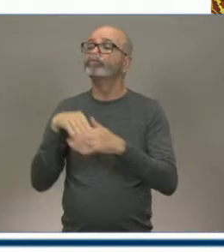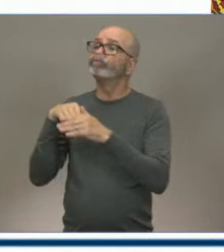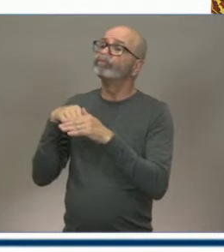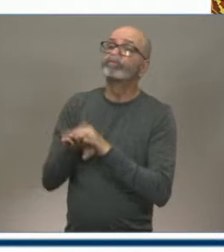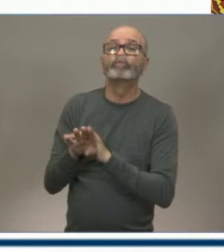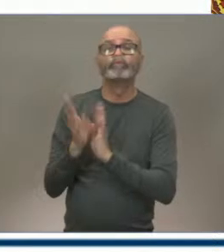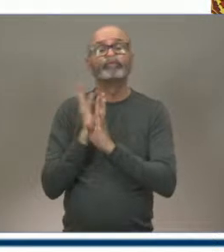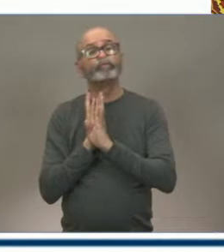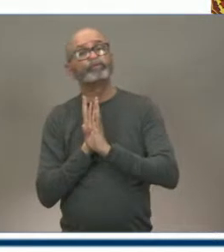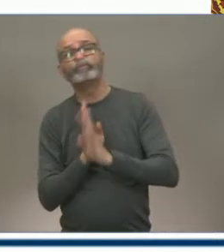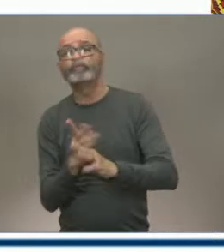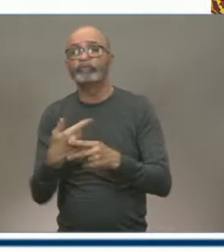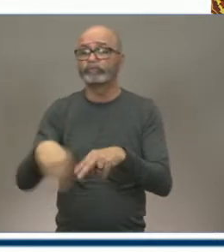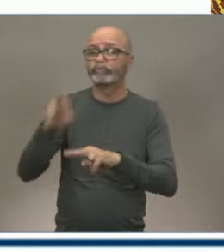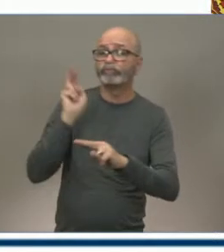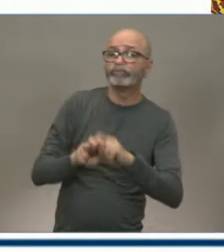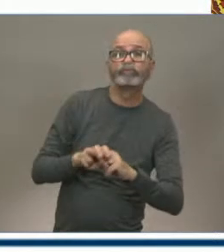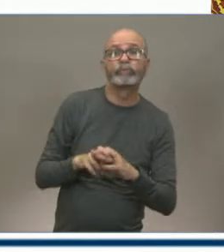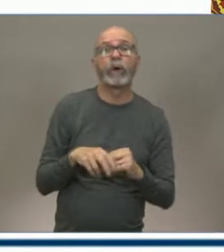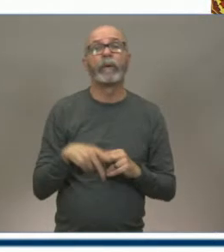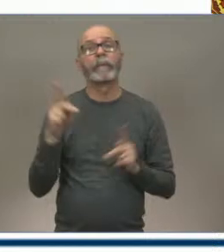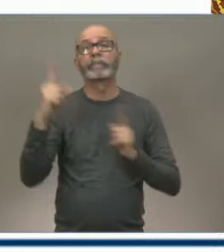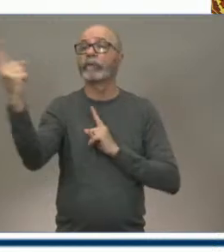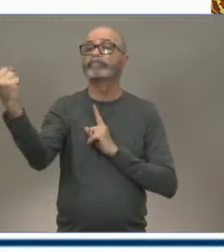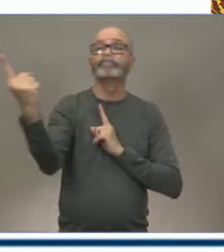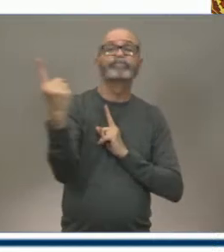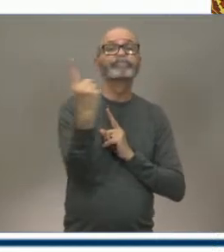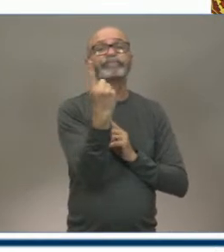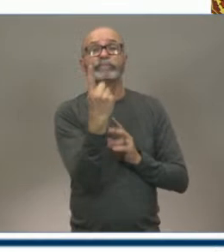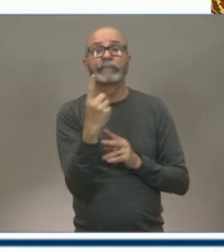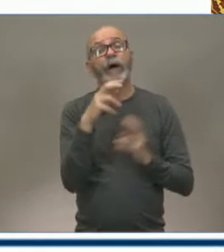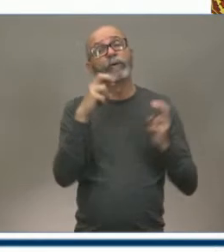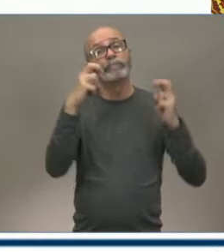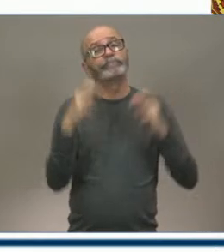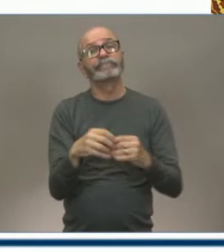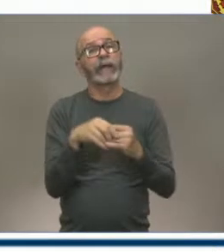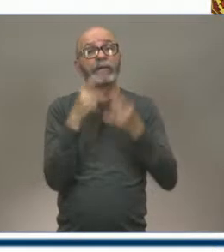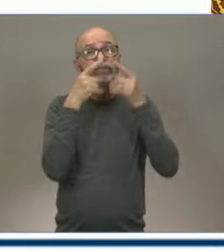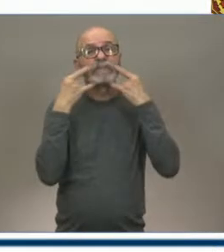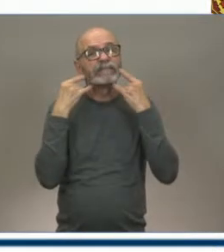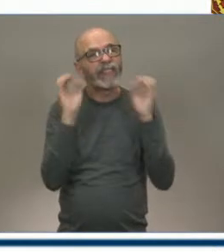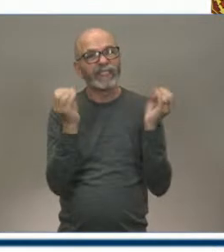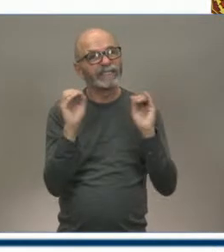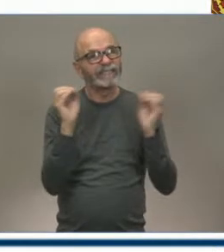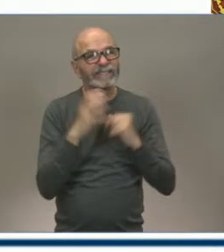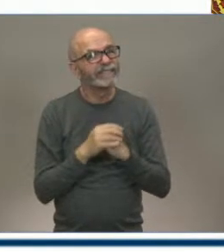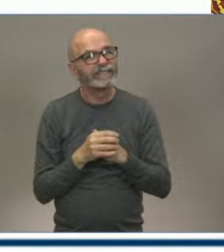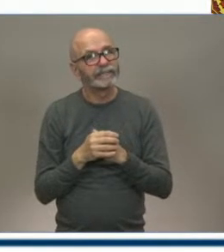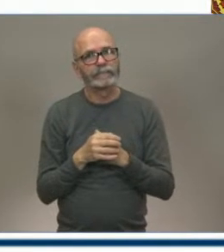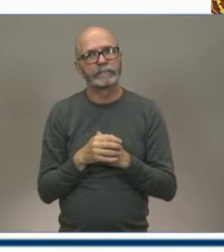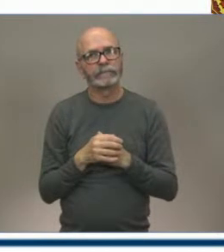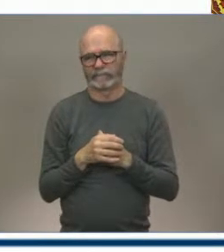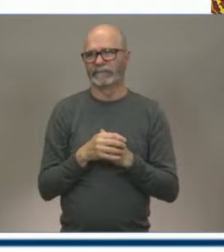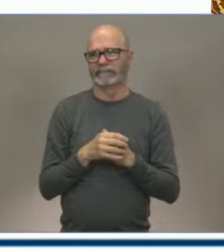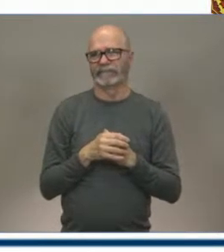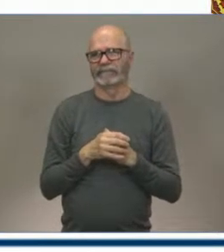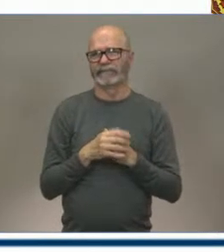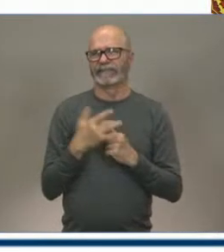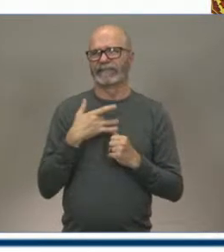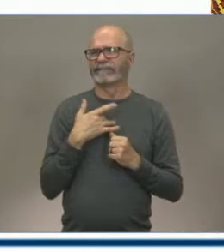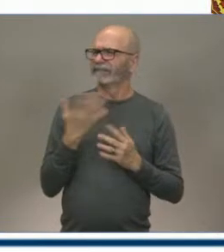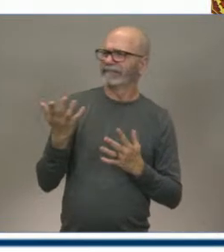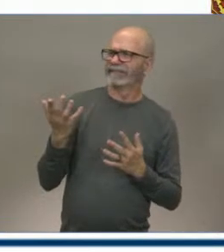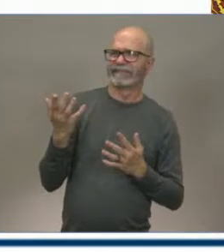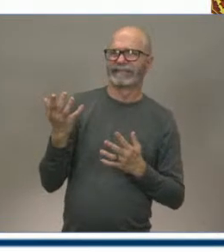their tables, that kind of thing. And the owners have been pretty blatant on social media about their refusal to obey this rule. We're